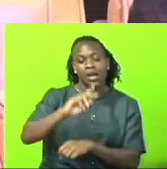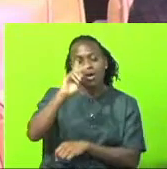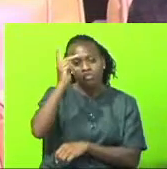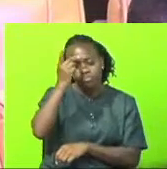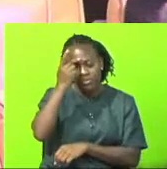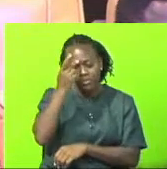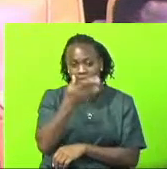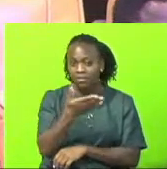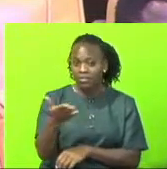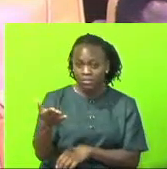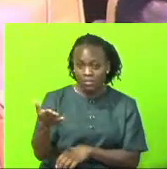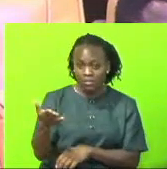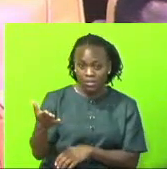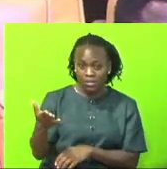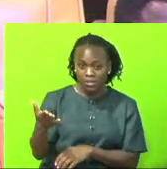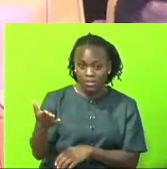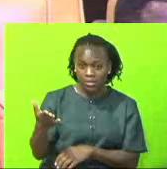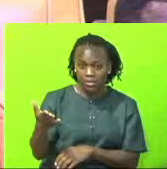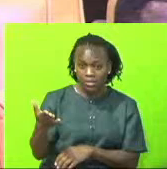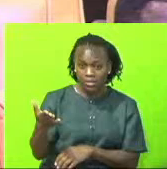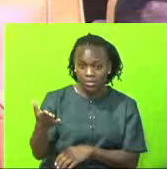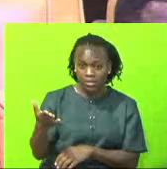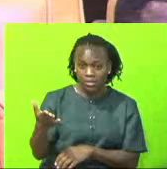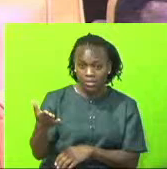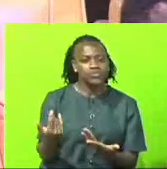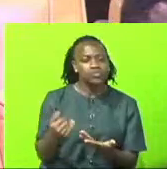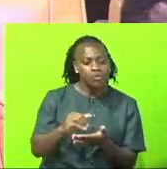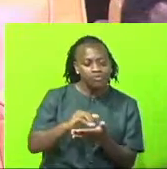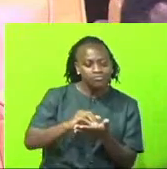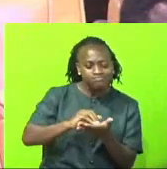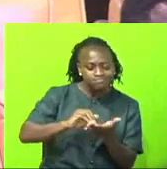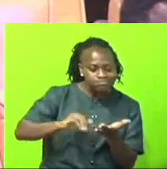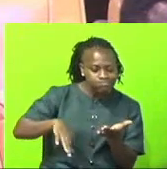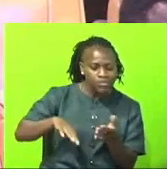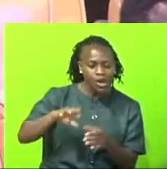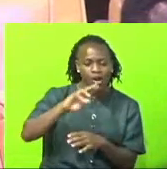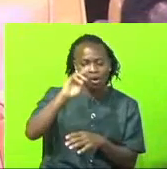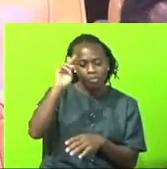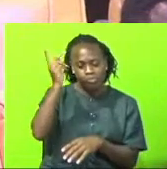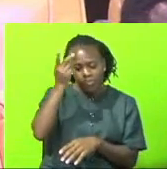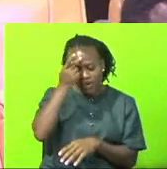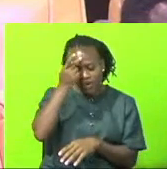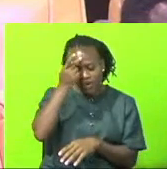nature. Because posterity is going to judge us. Mr. Speaker,